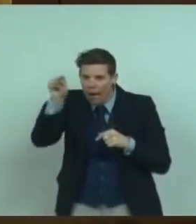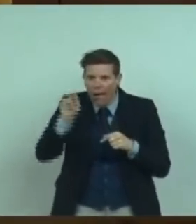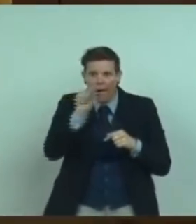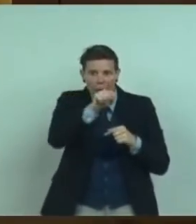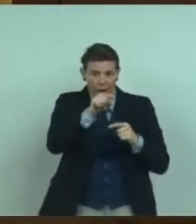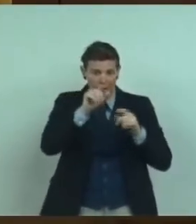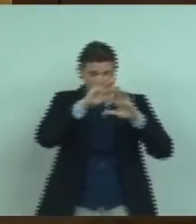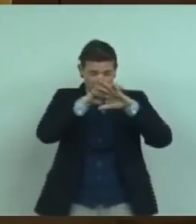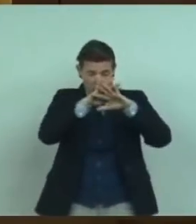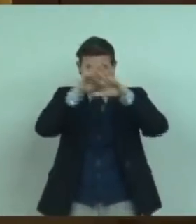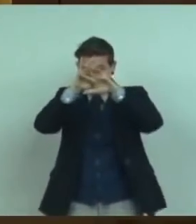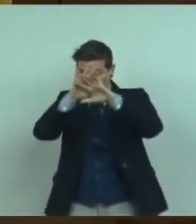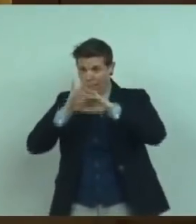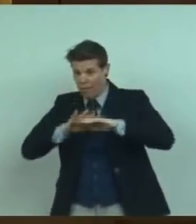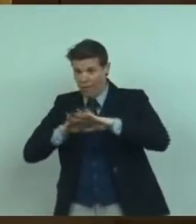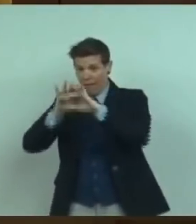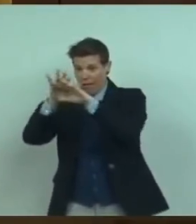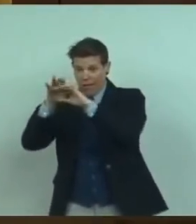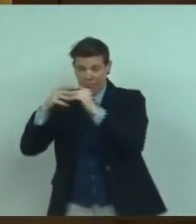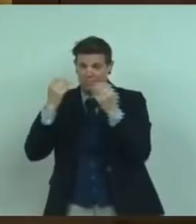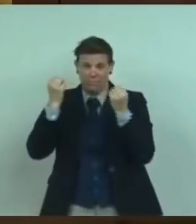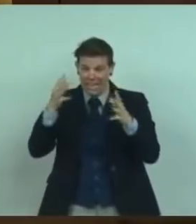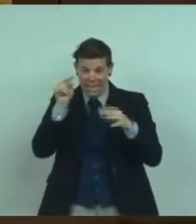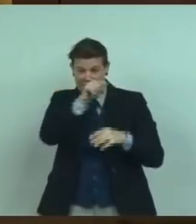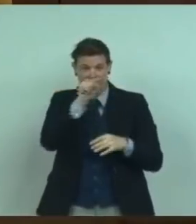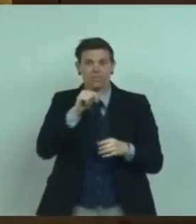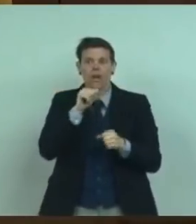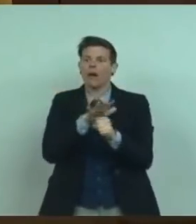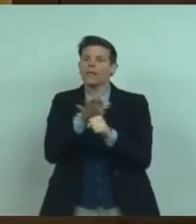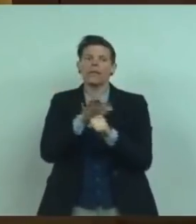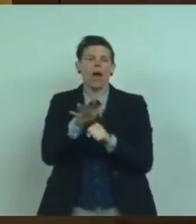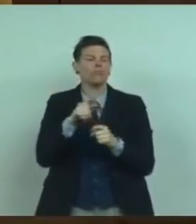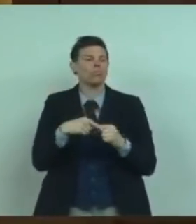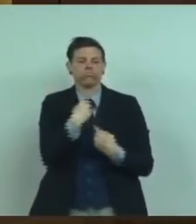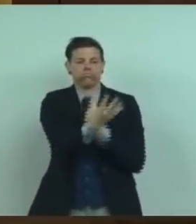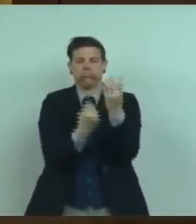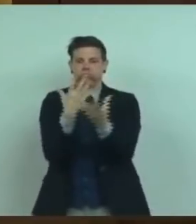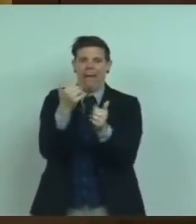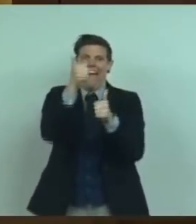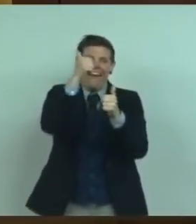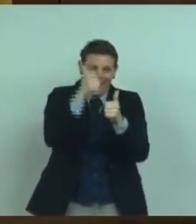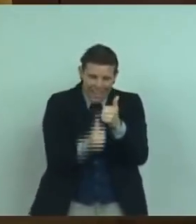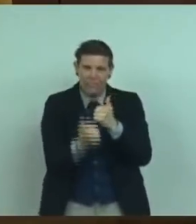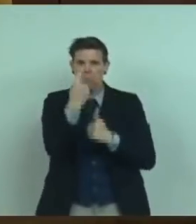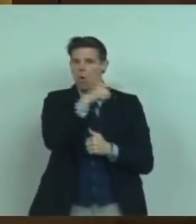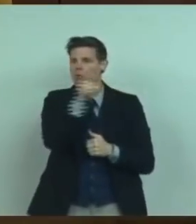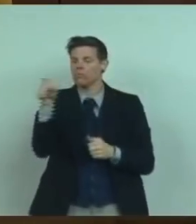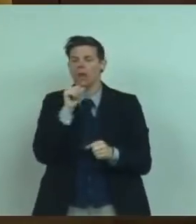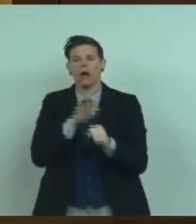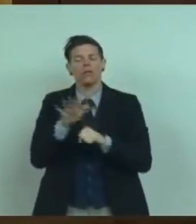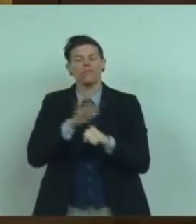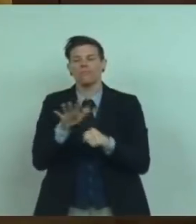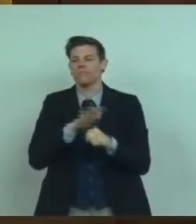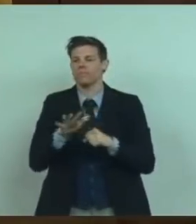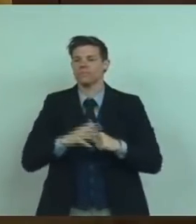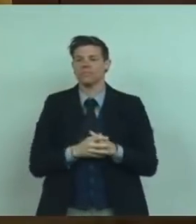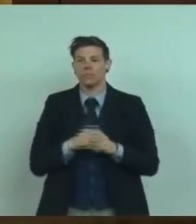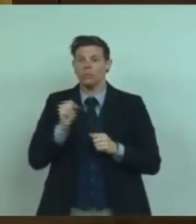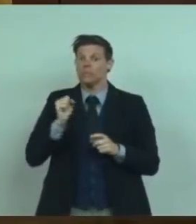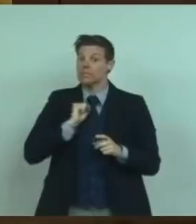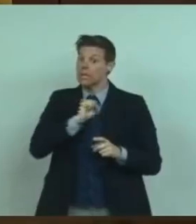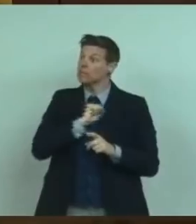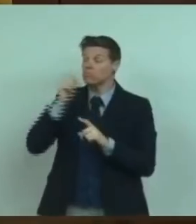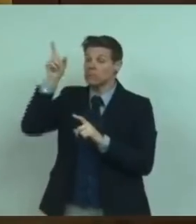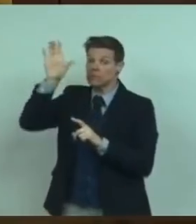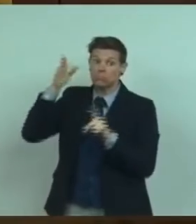his point is, and it's a good one, that if New Mexico were to rely on whatever our percentage is, whether it